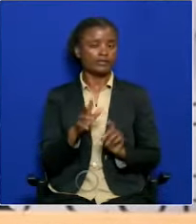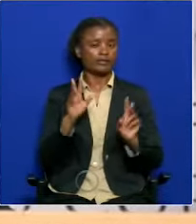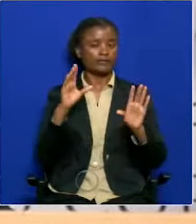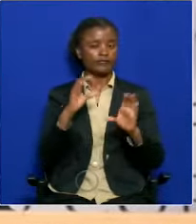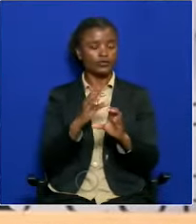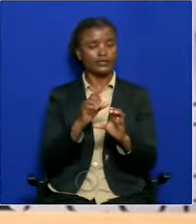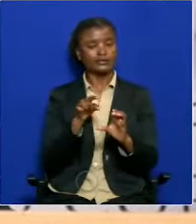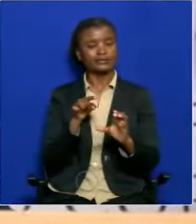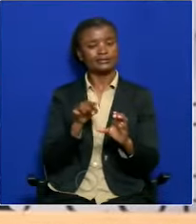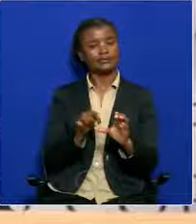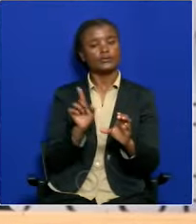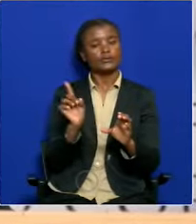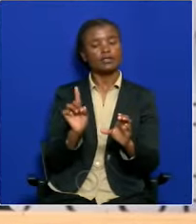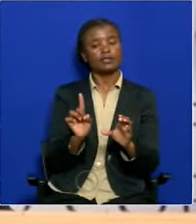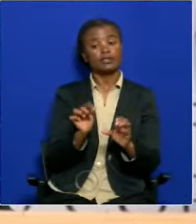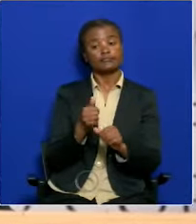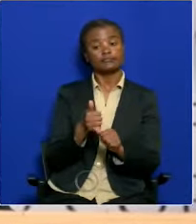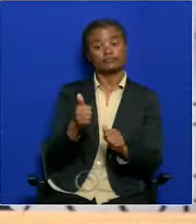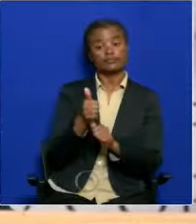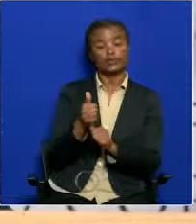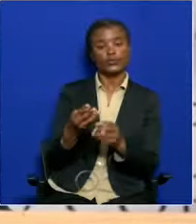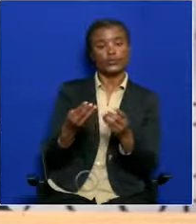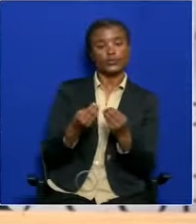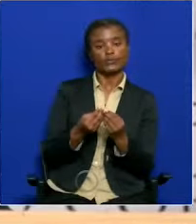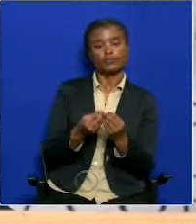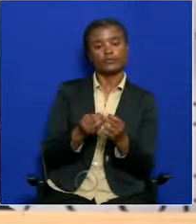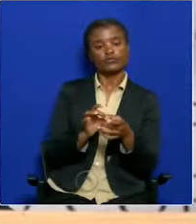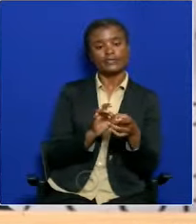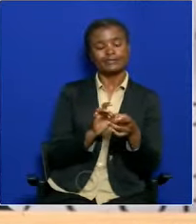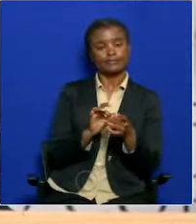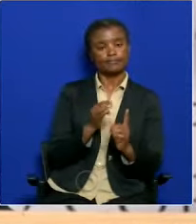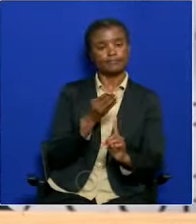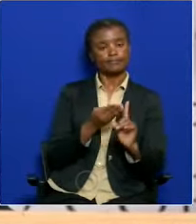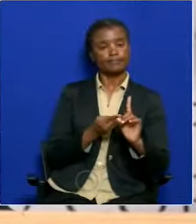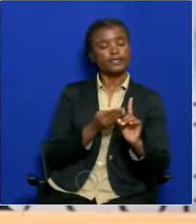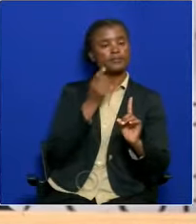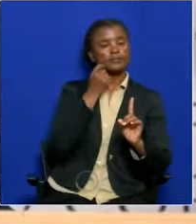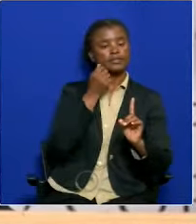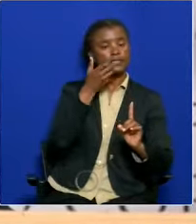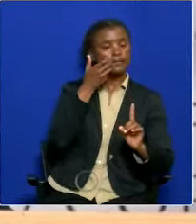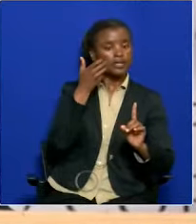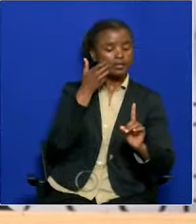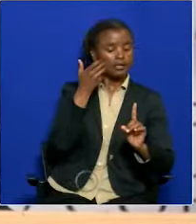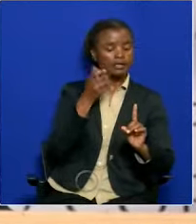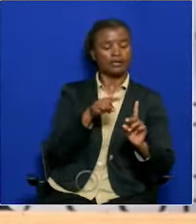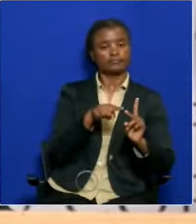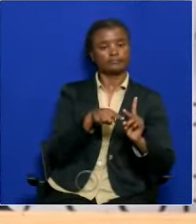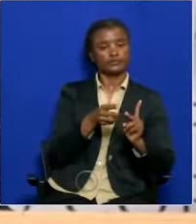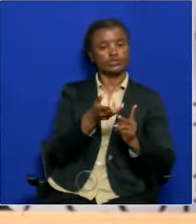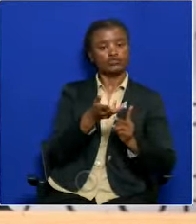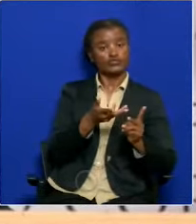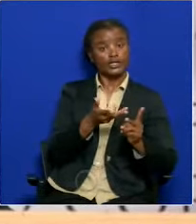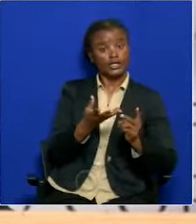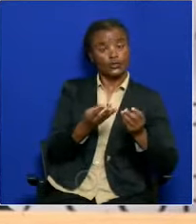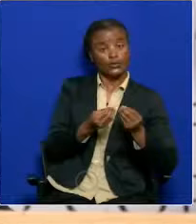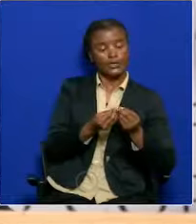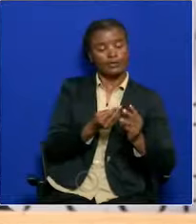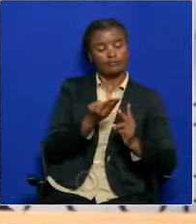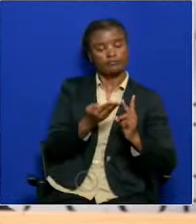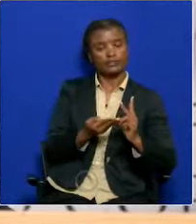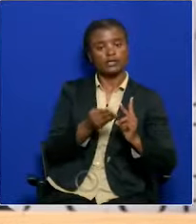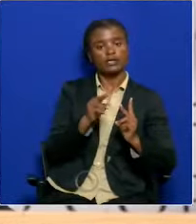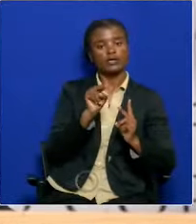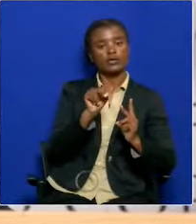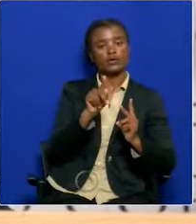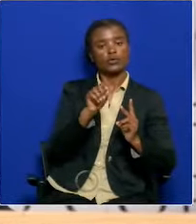with Mr. Matlala, his chats with Sergeant Nkosi, the Musakaula aspect, and